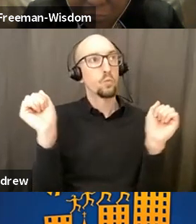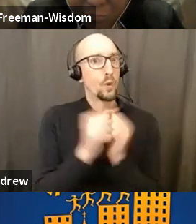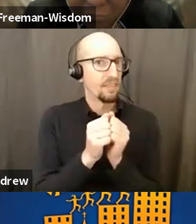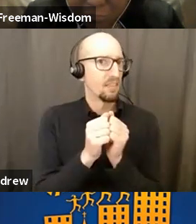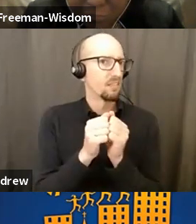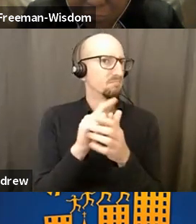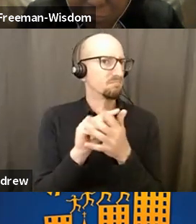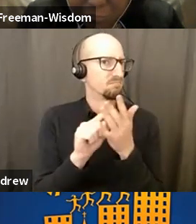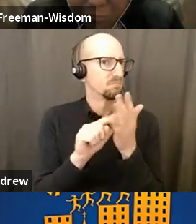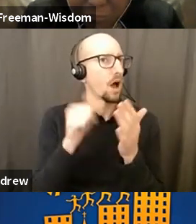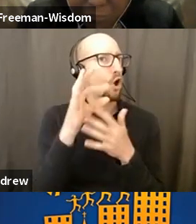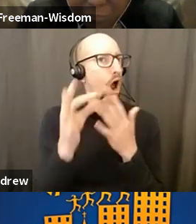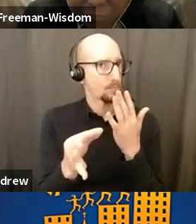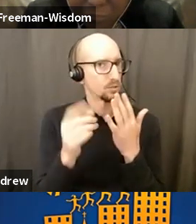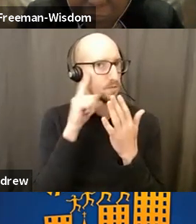couple of options.